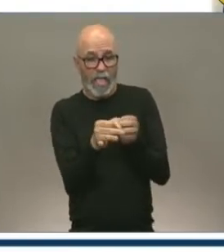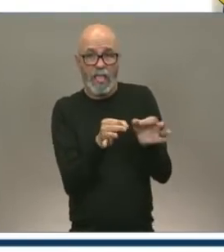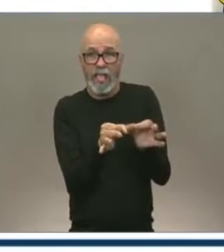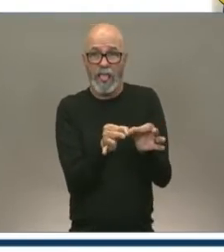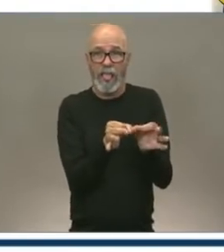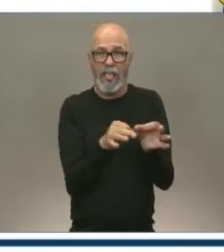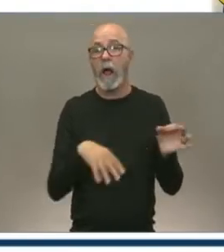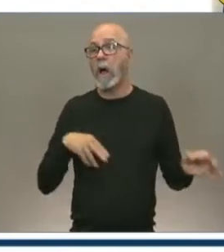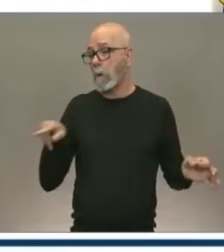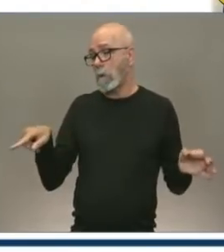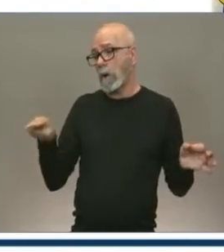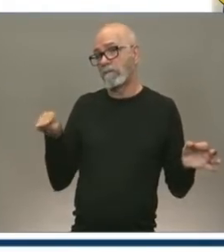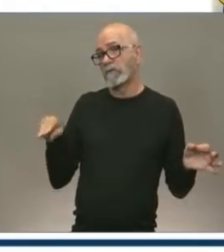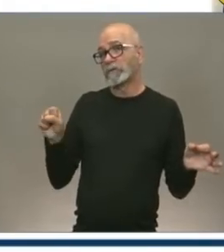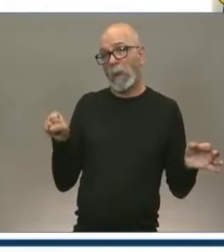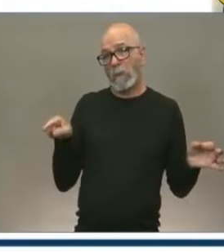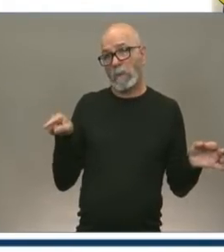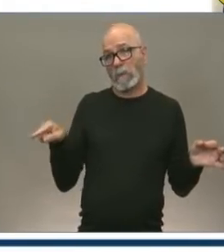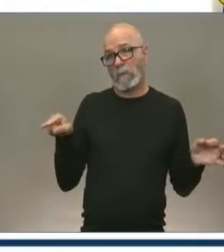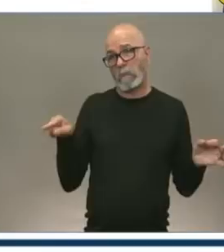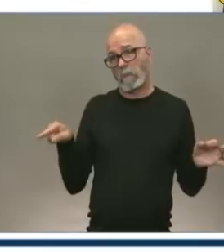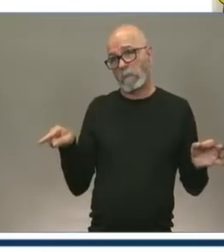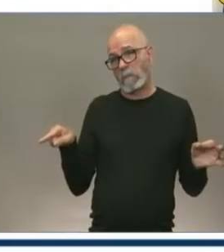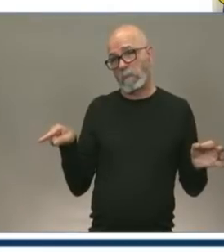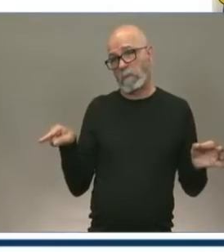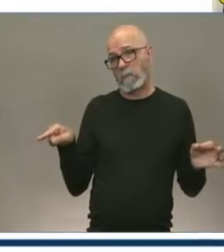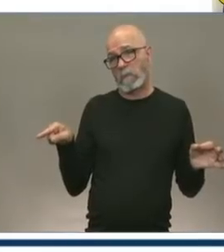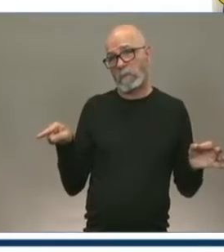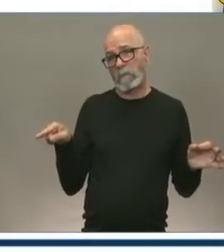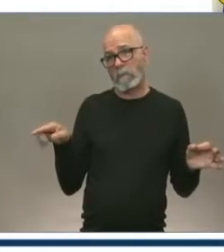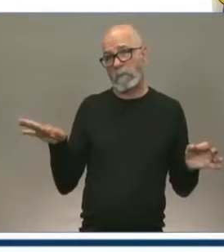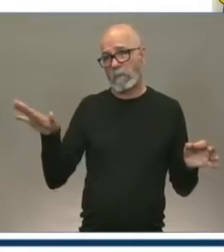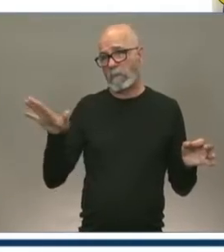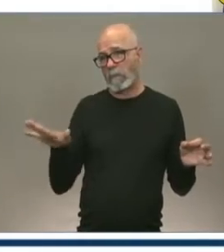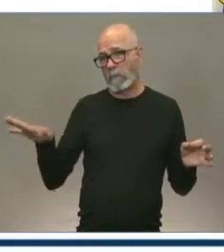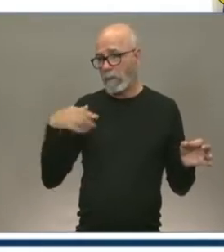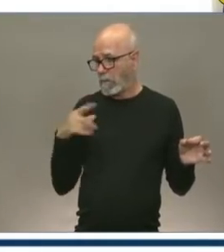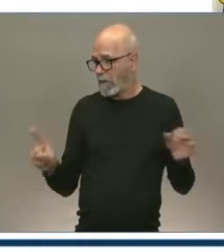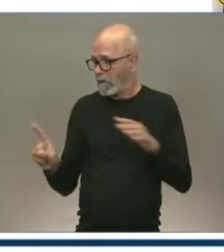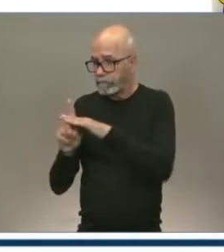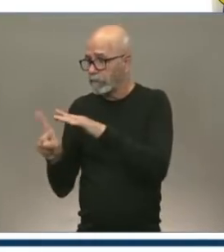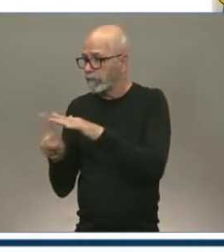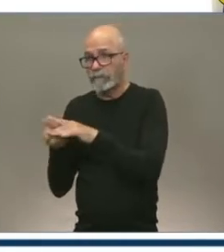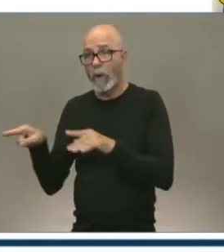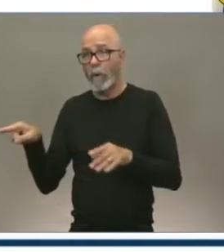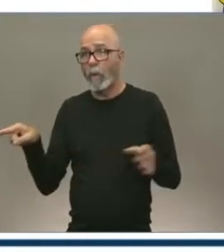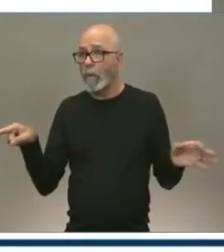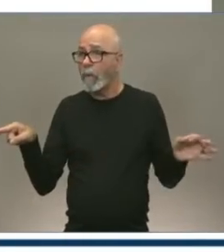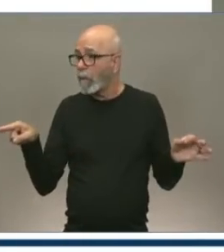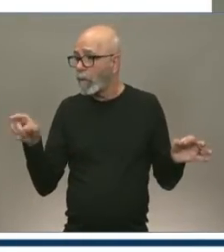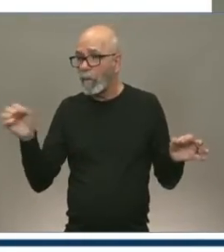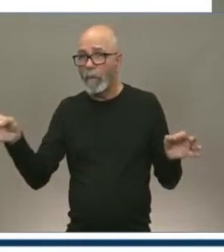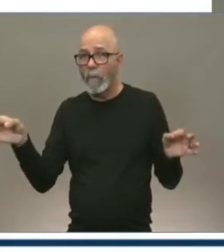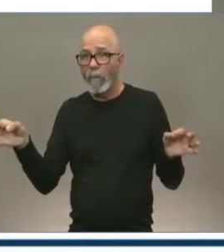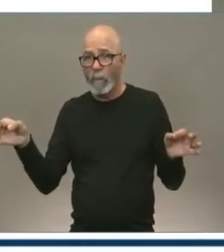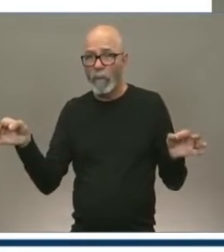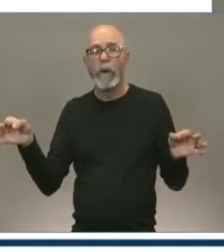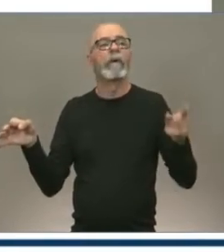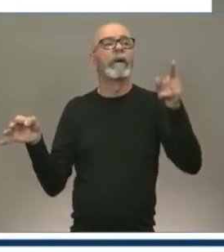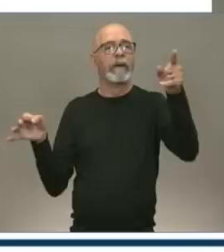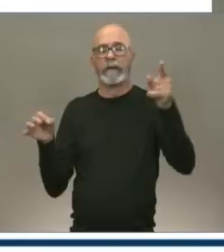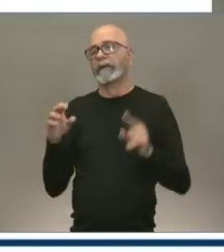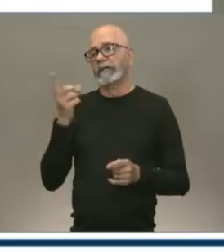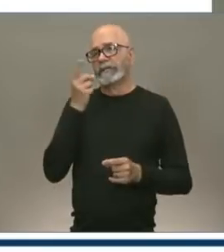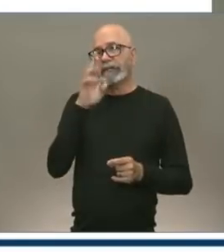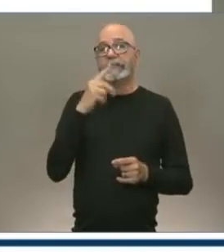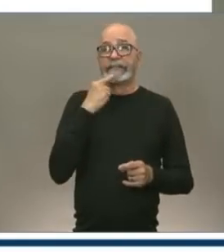that's happening across the country as we find our own new cases? Well, and we don't have that level yet.